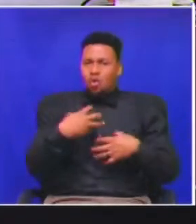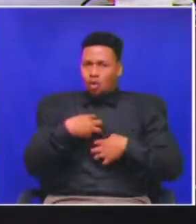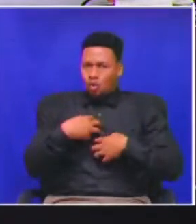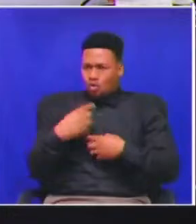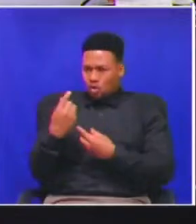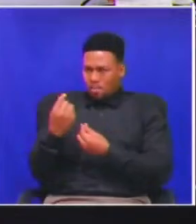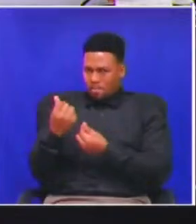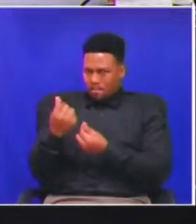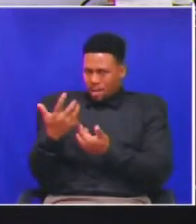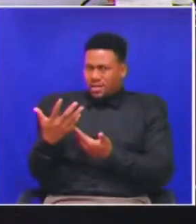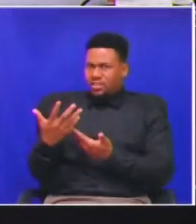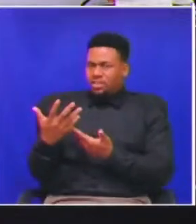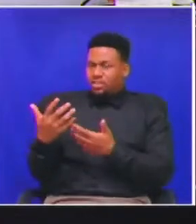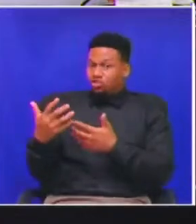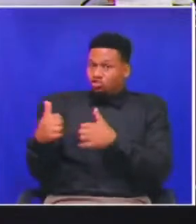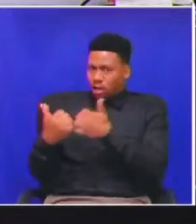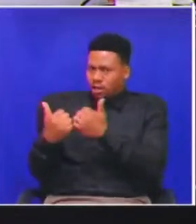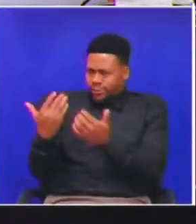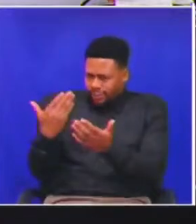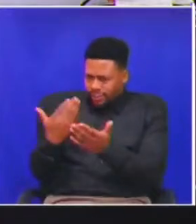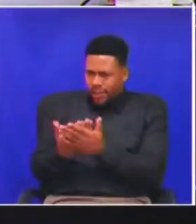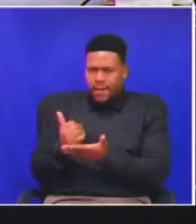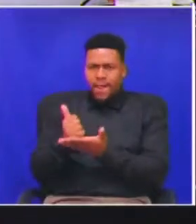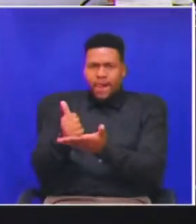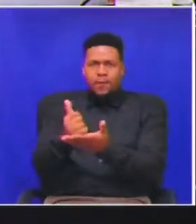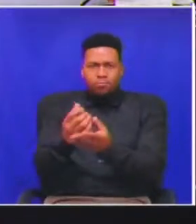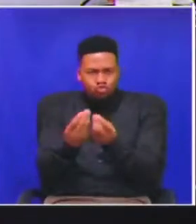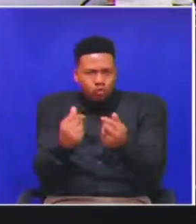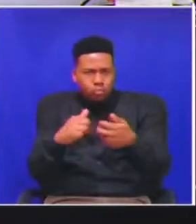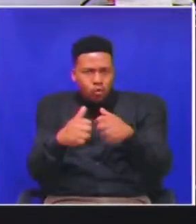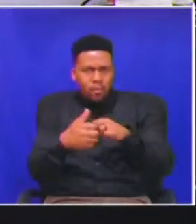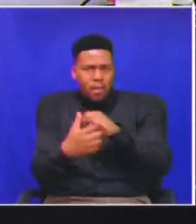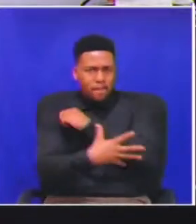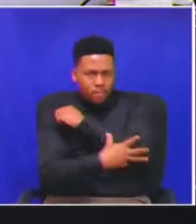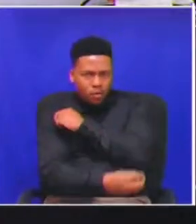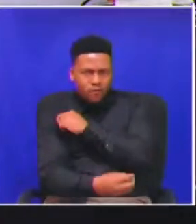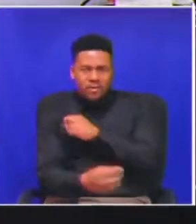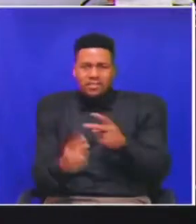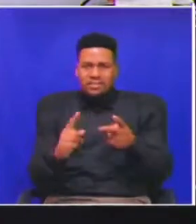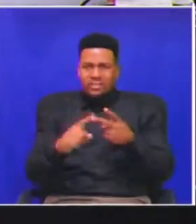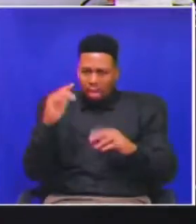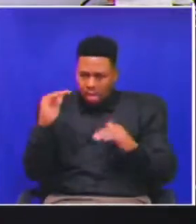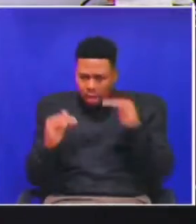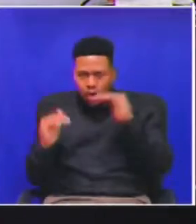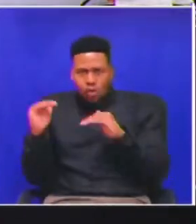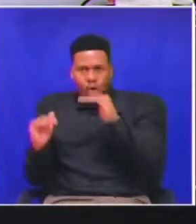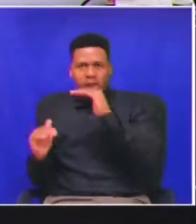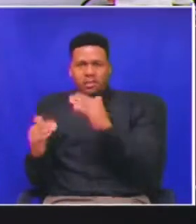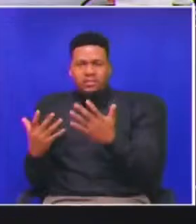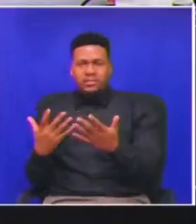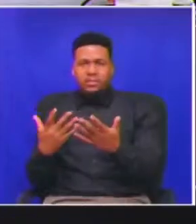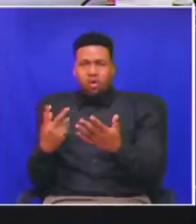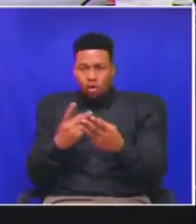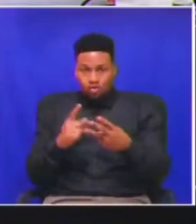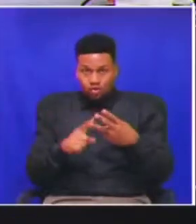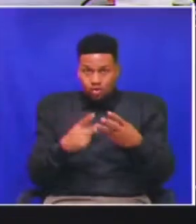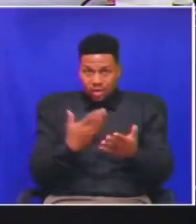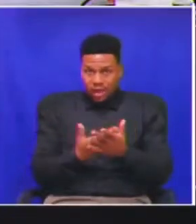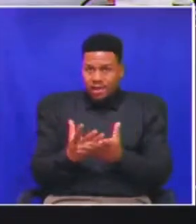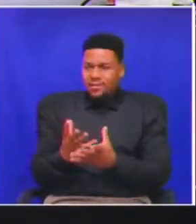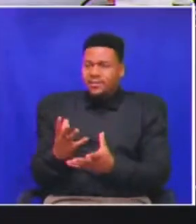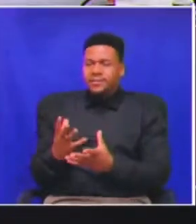to address poverty and inequality, and their capacity to invest in growth and development.